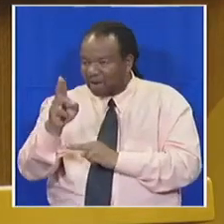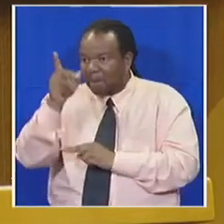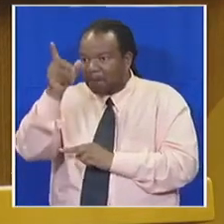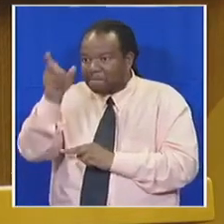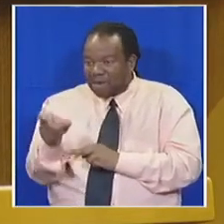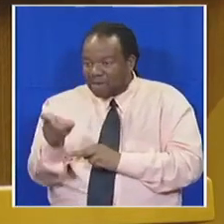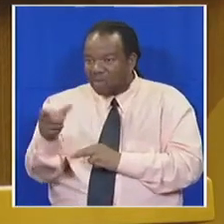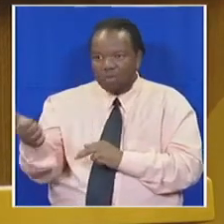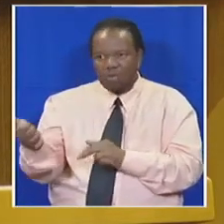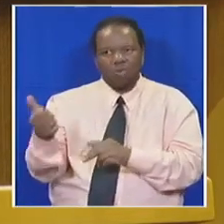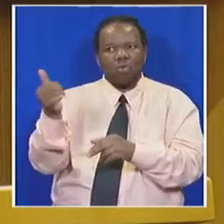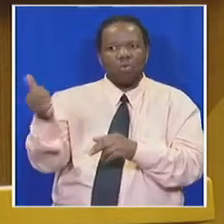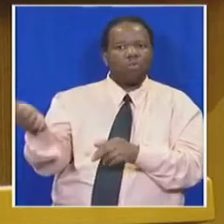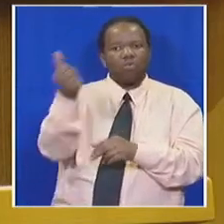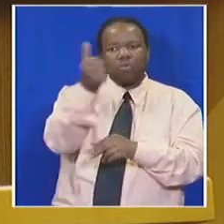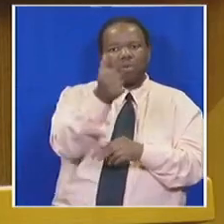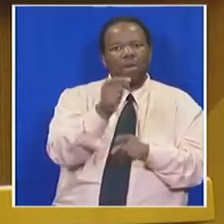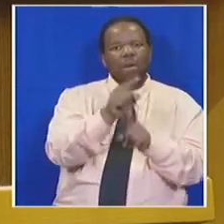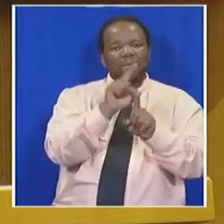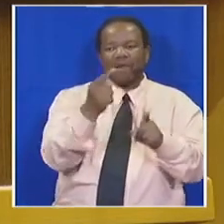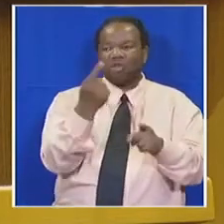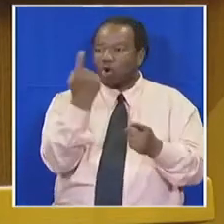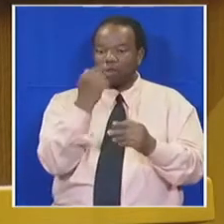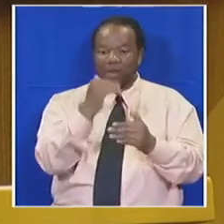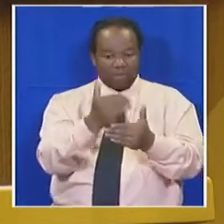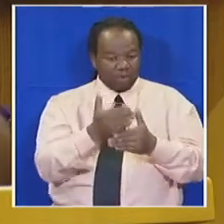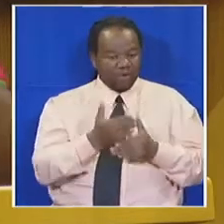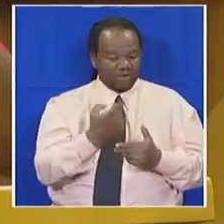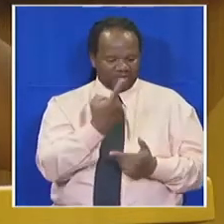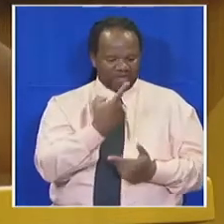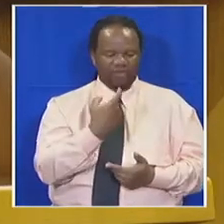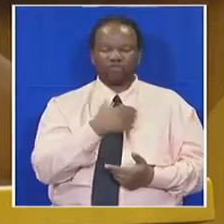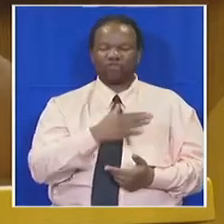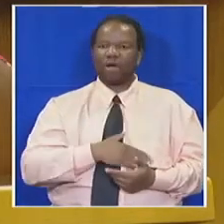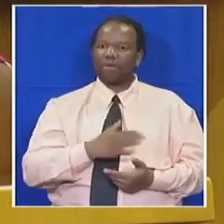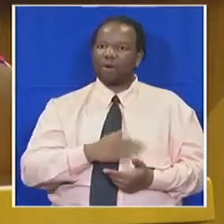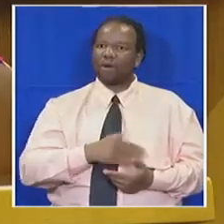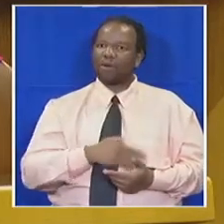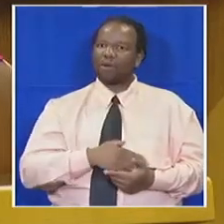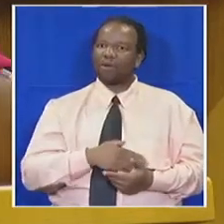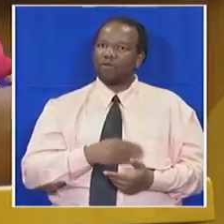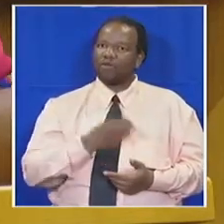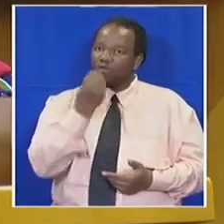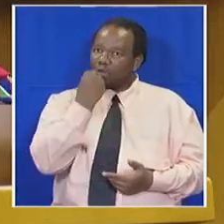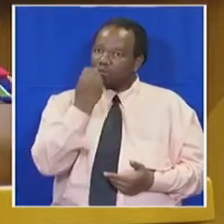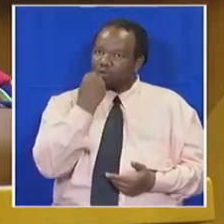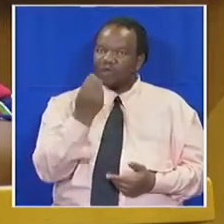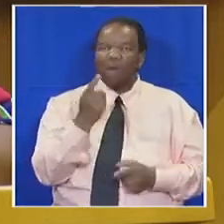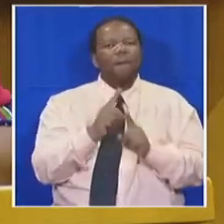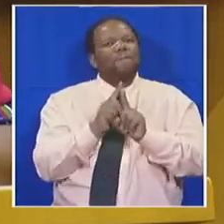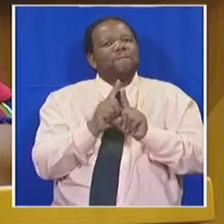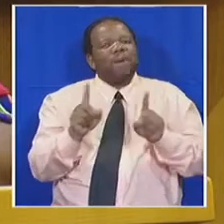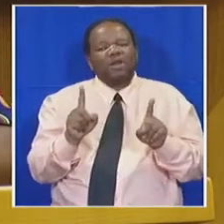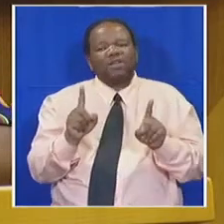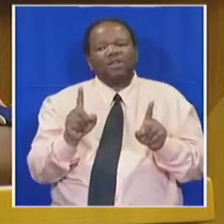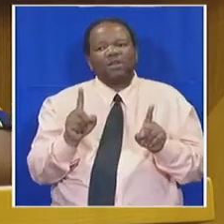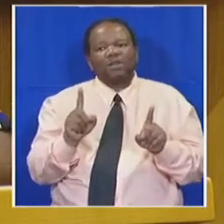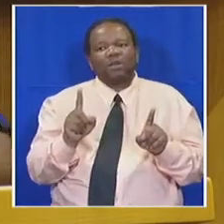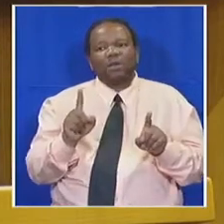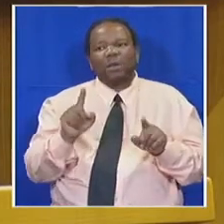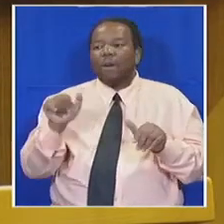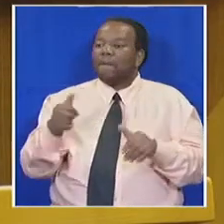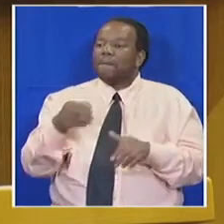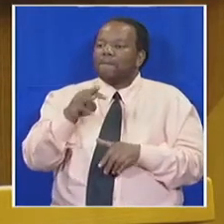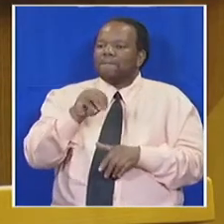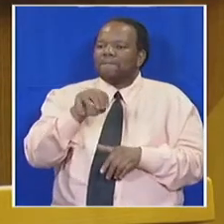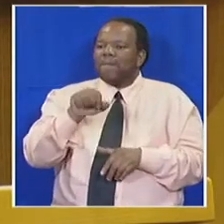for anything but their stomachs. Of course, Speaker, what is left unsaid here is that Esidimeni